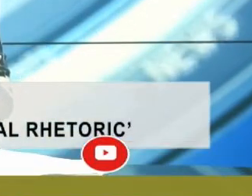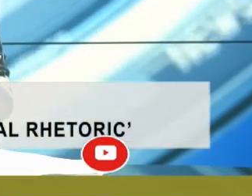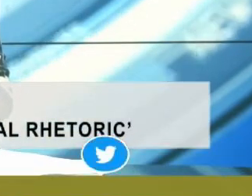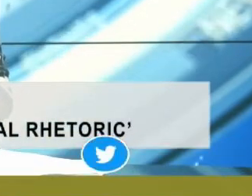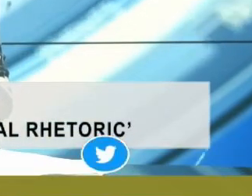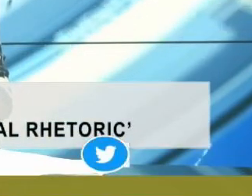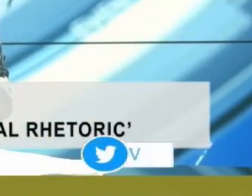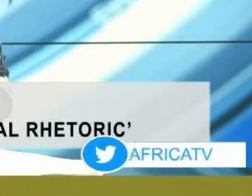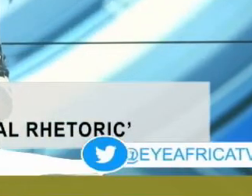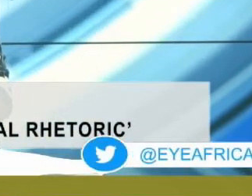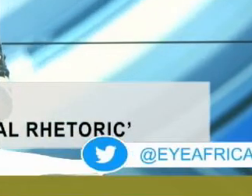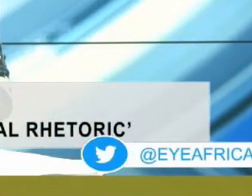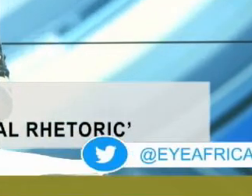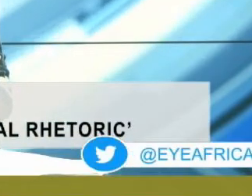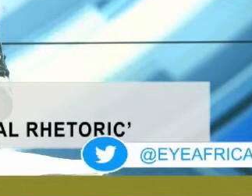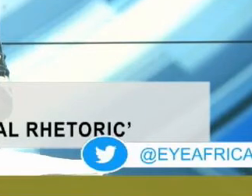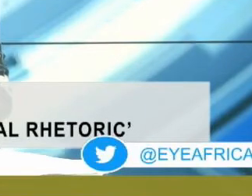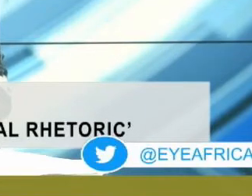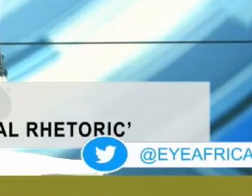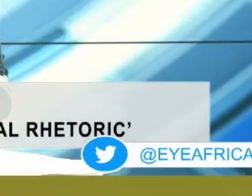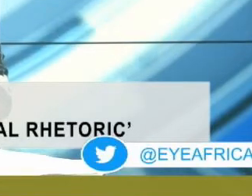that